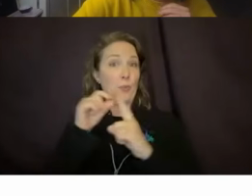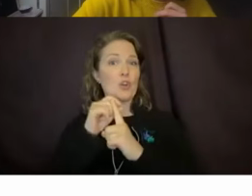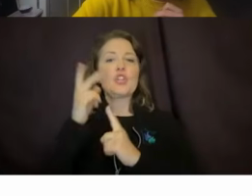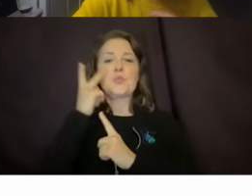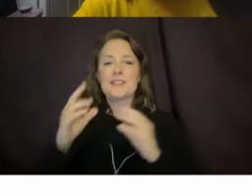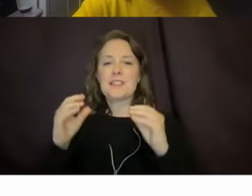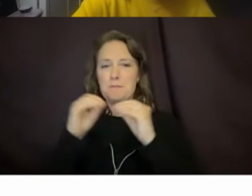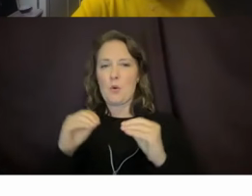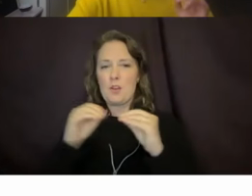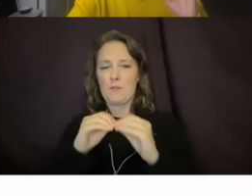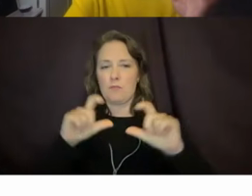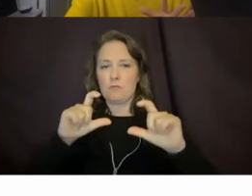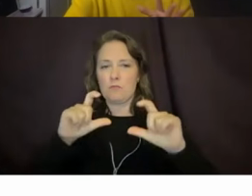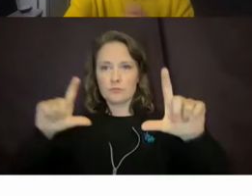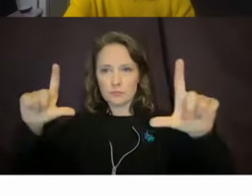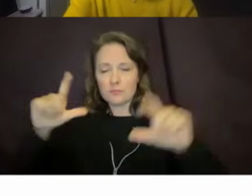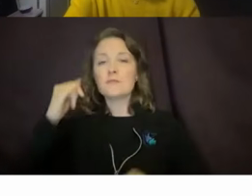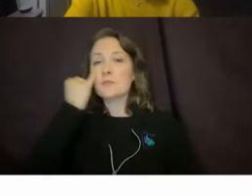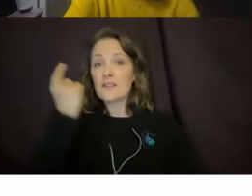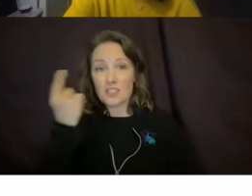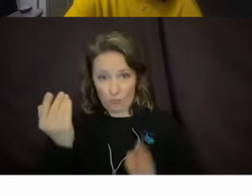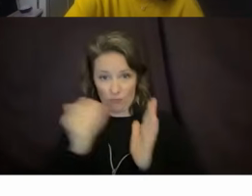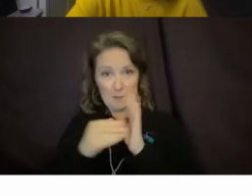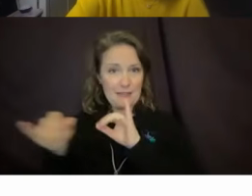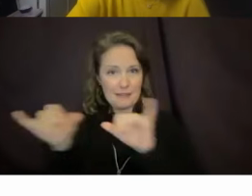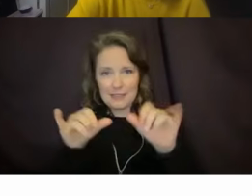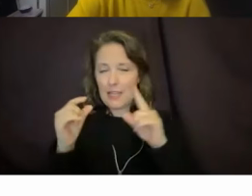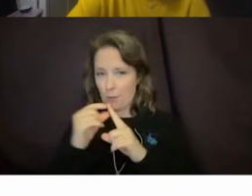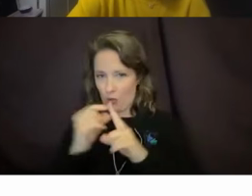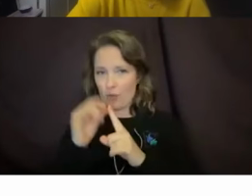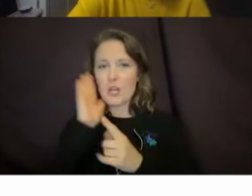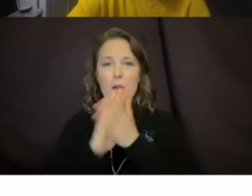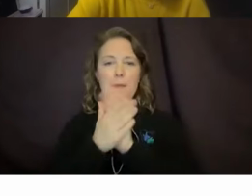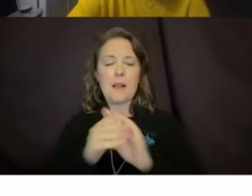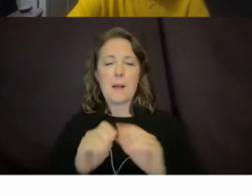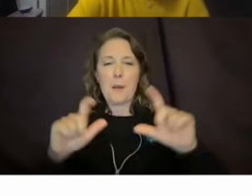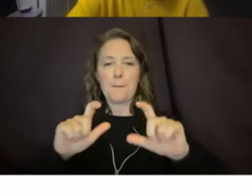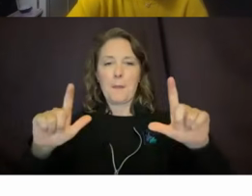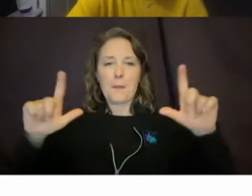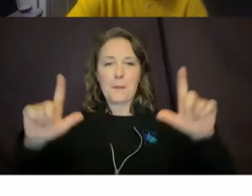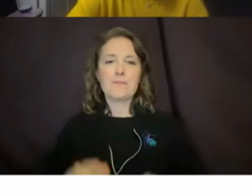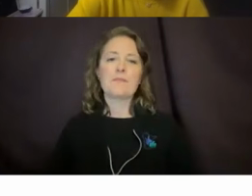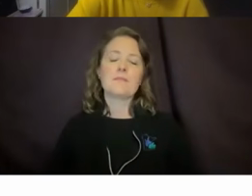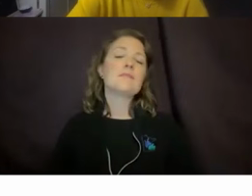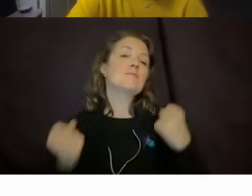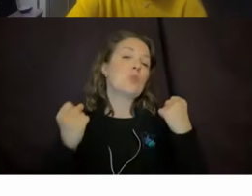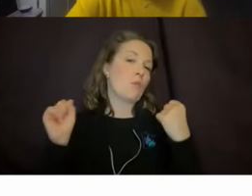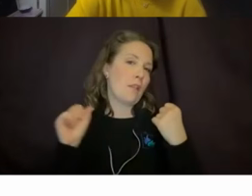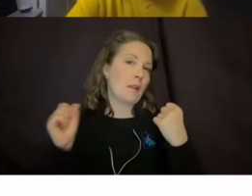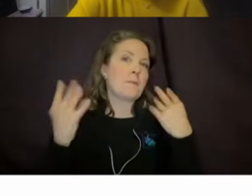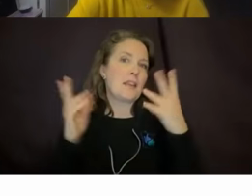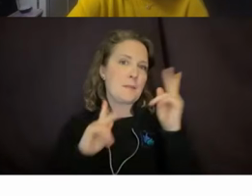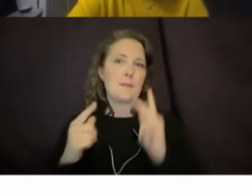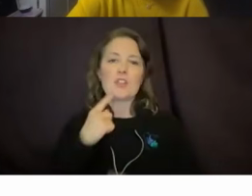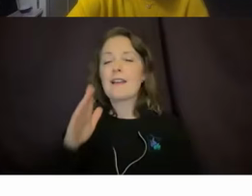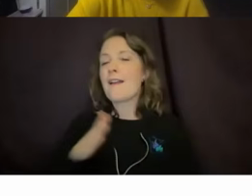that word is repeated, it gets larger. So a lot of people are saying they associate happy with feeling